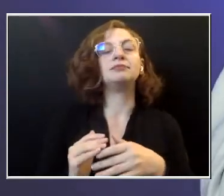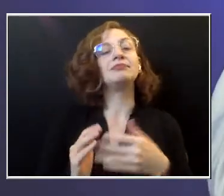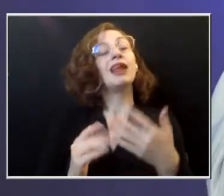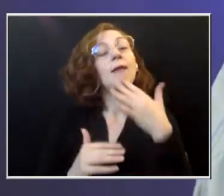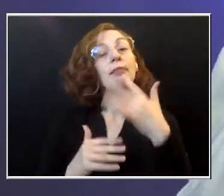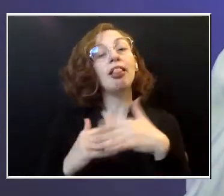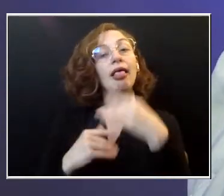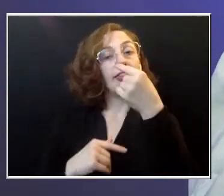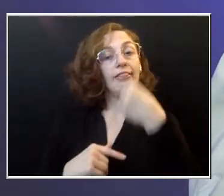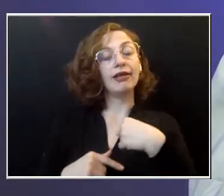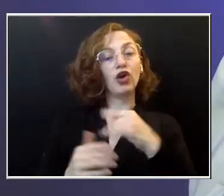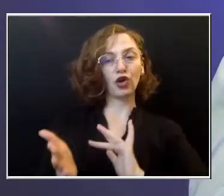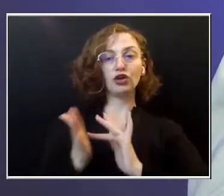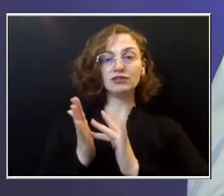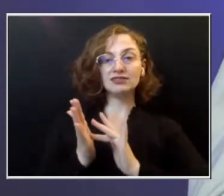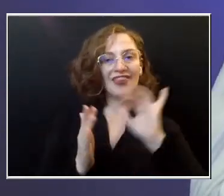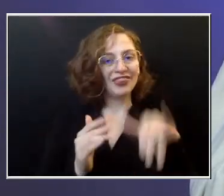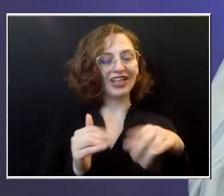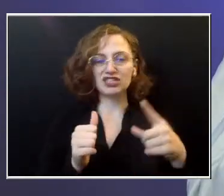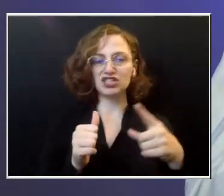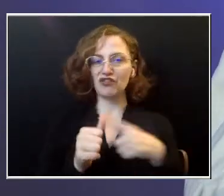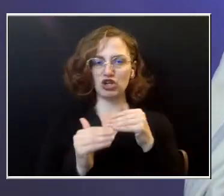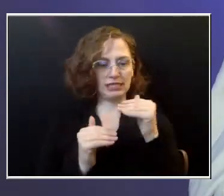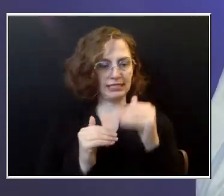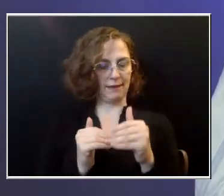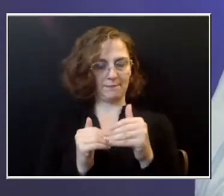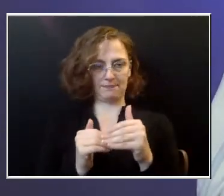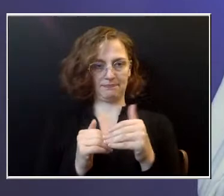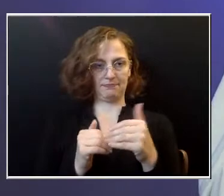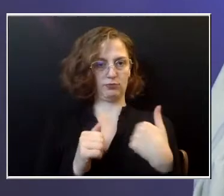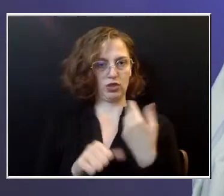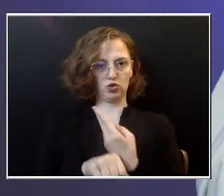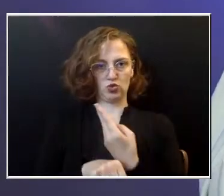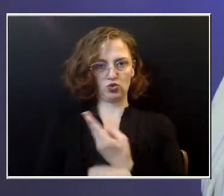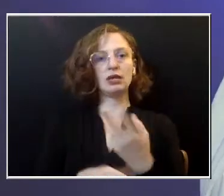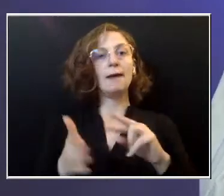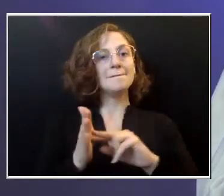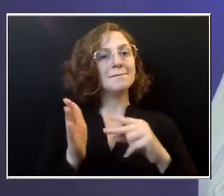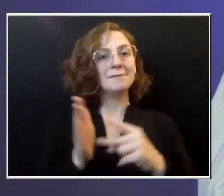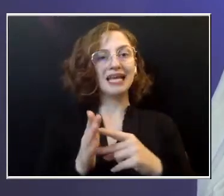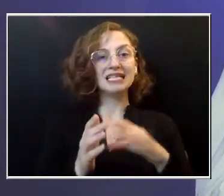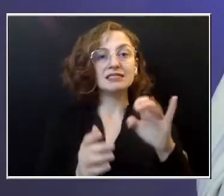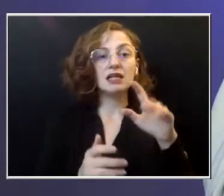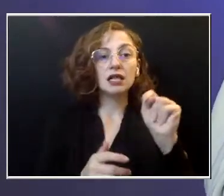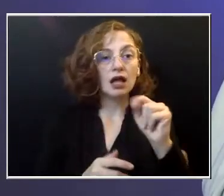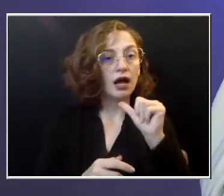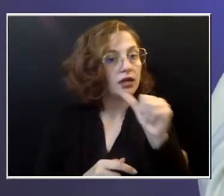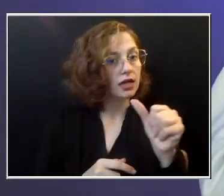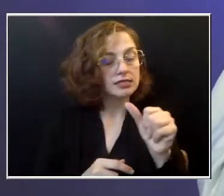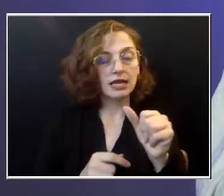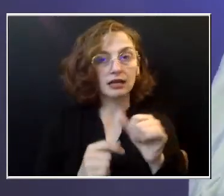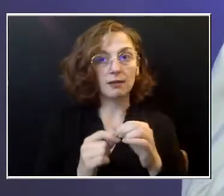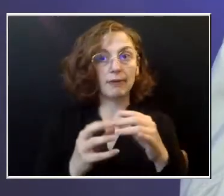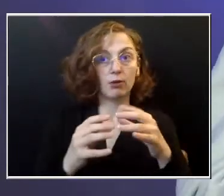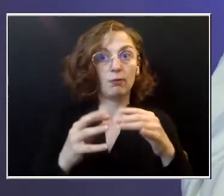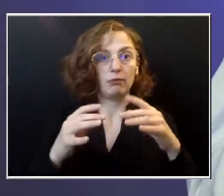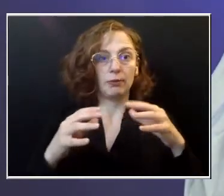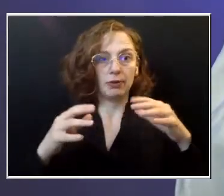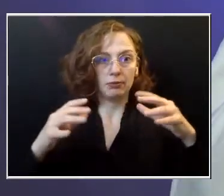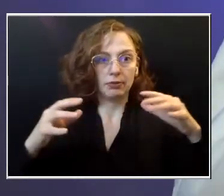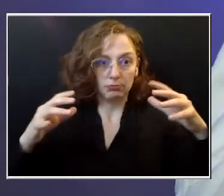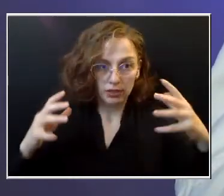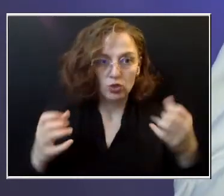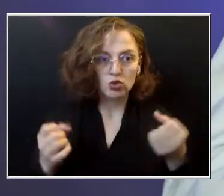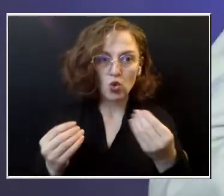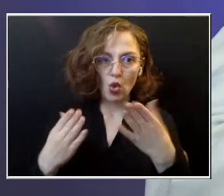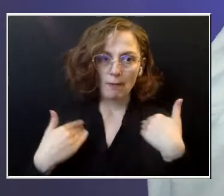is it prevents the clot from getting bigger, allowing Camden or another patient's own body to break up that clot. But if the patient